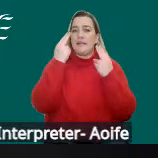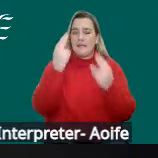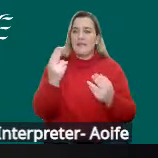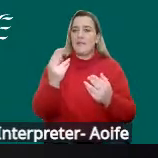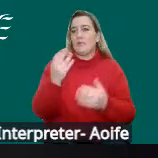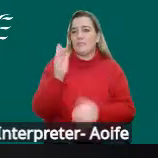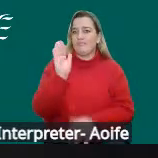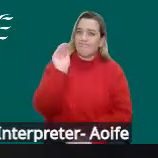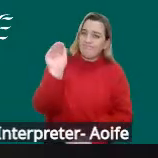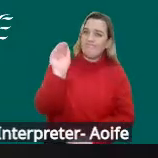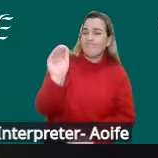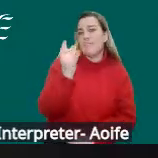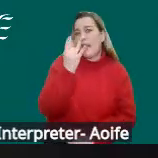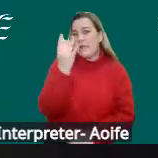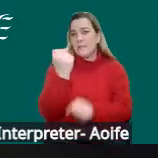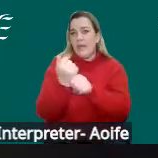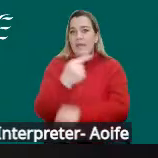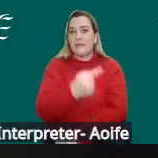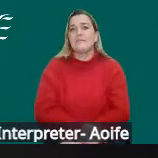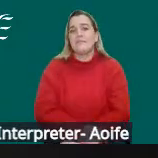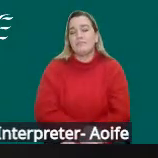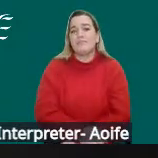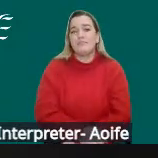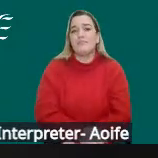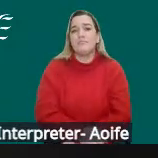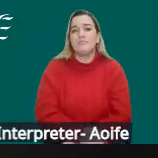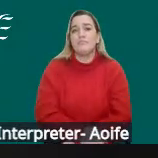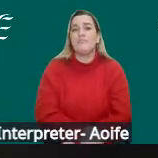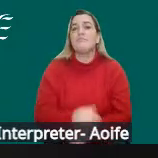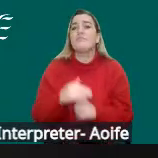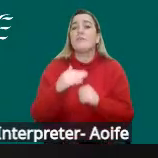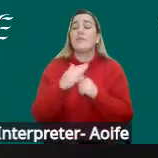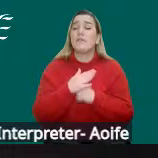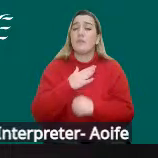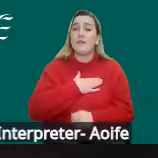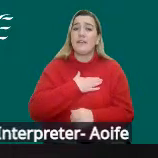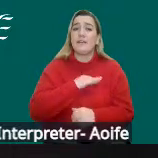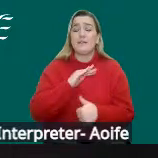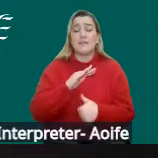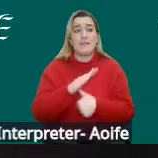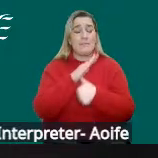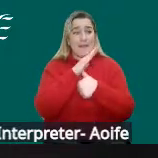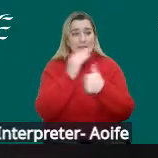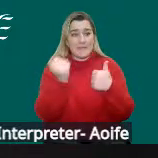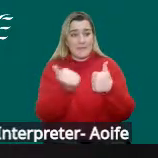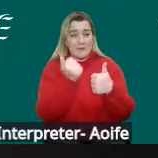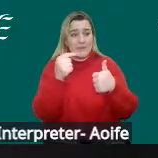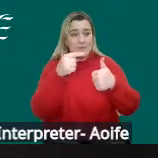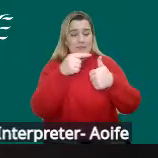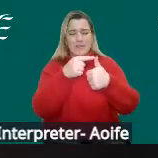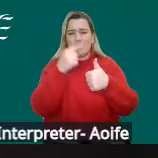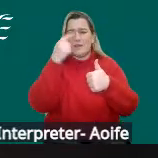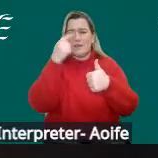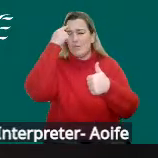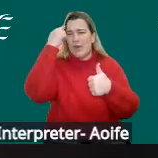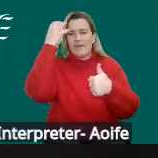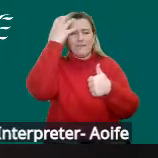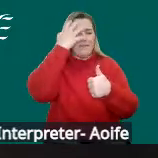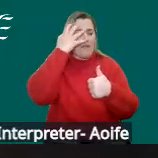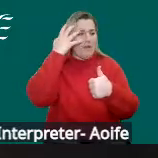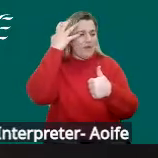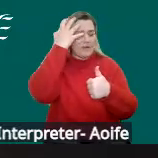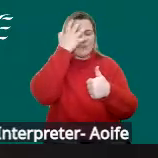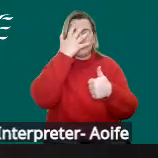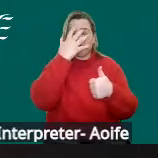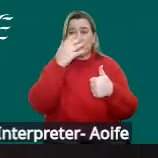about this now. It was, for me, the predominant symptoms were brain fog, not